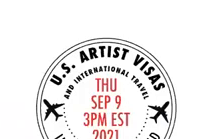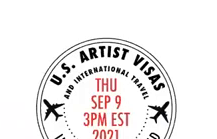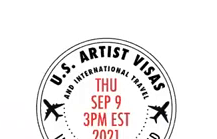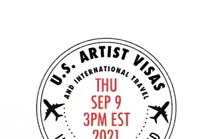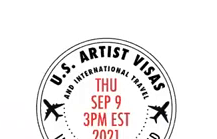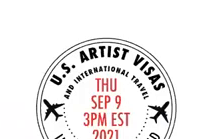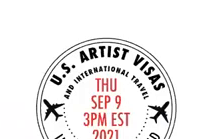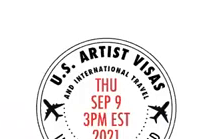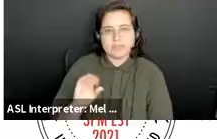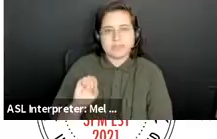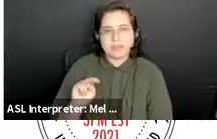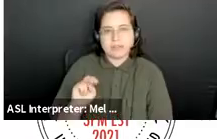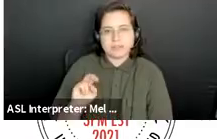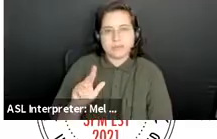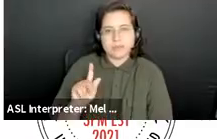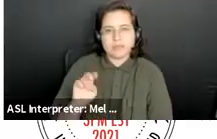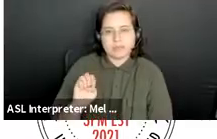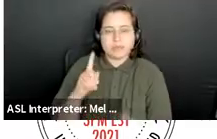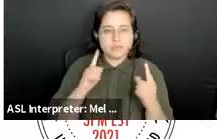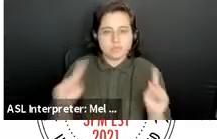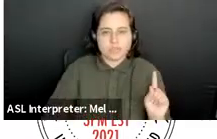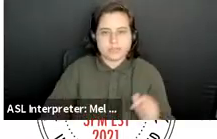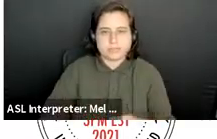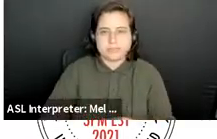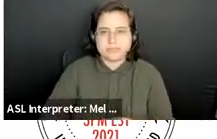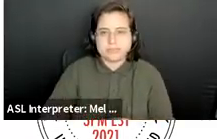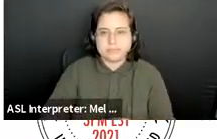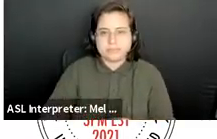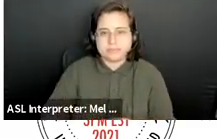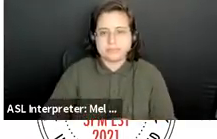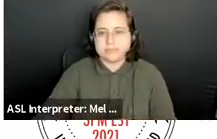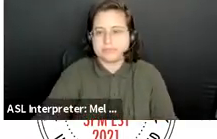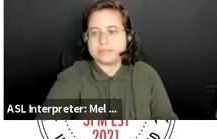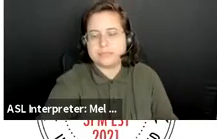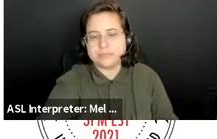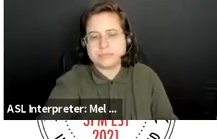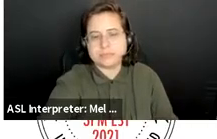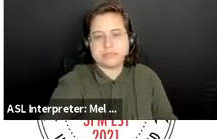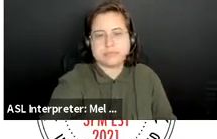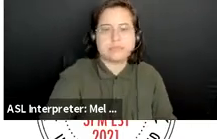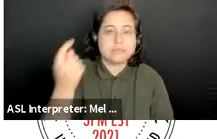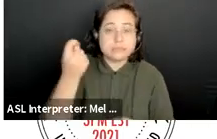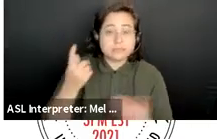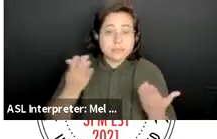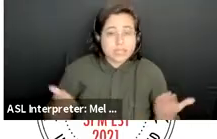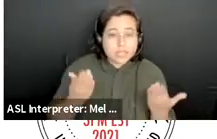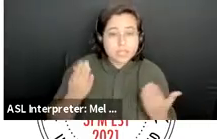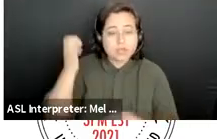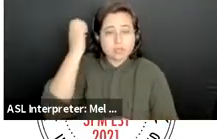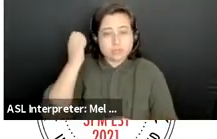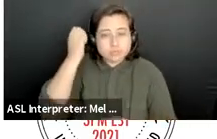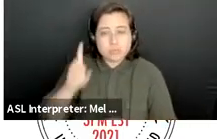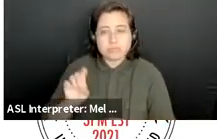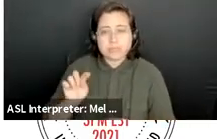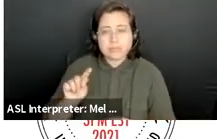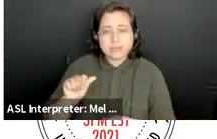We had hoped that this problem would go away by the end of the summer, but with the Delta variant numbers rising here and in Europe, it's really all bets are off. There's an